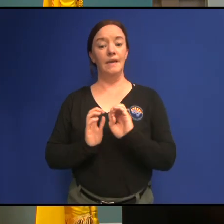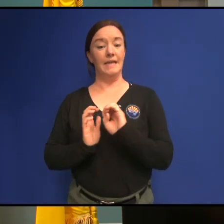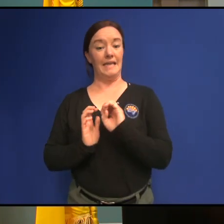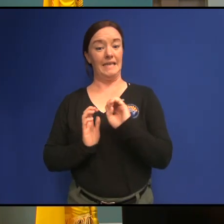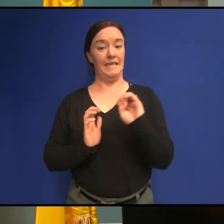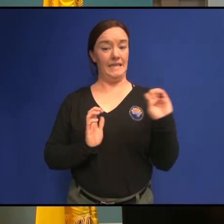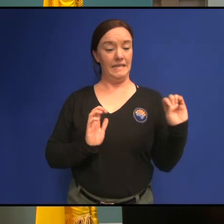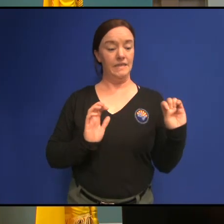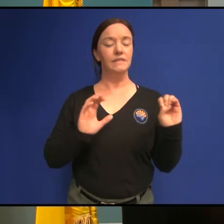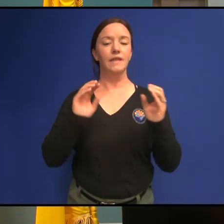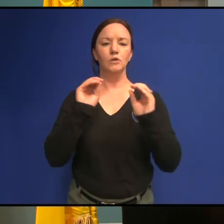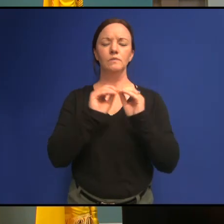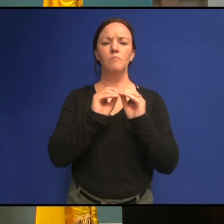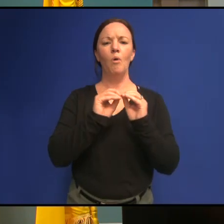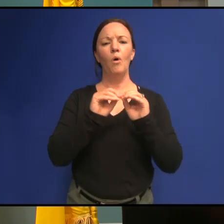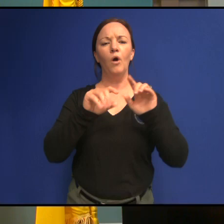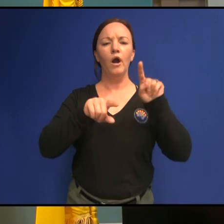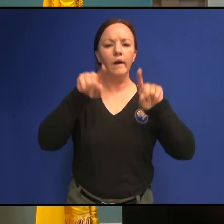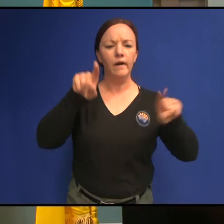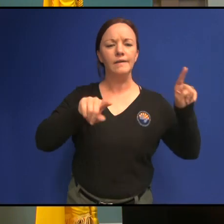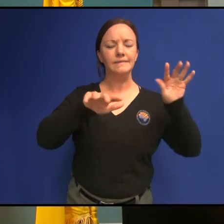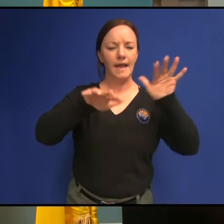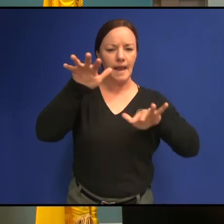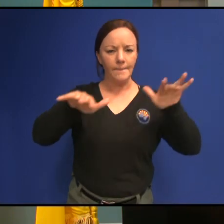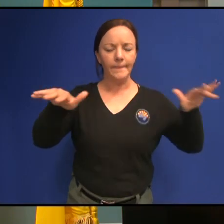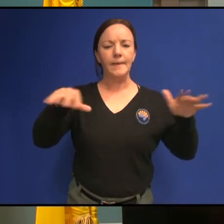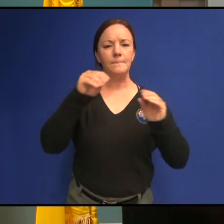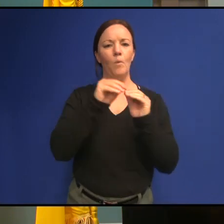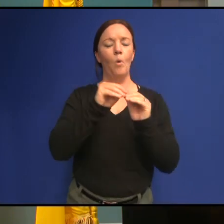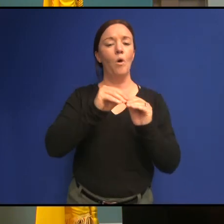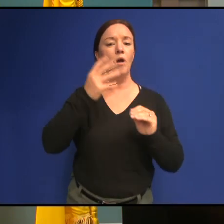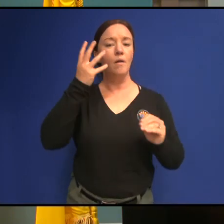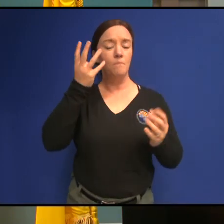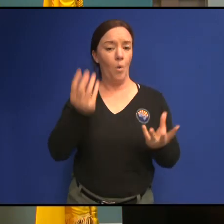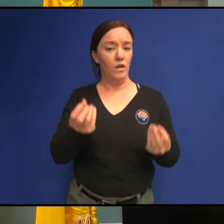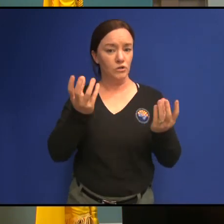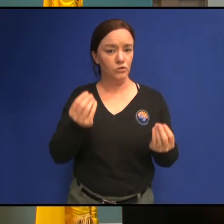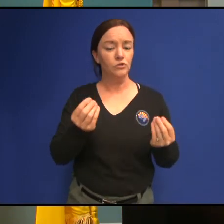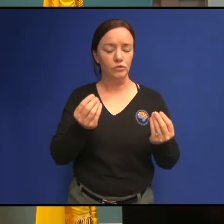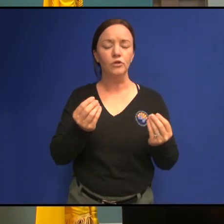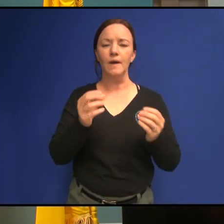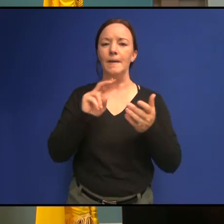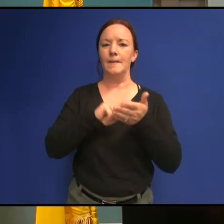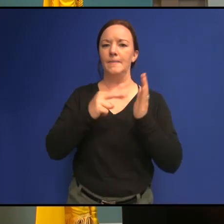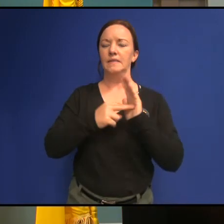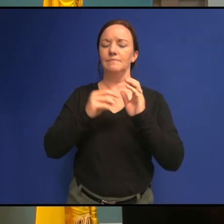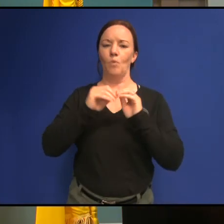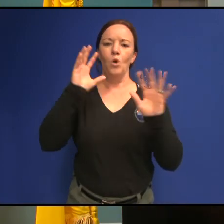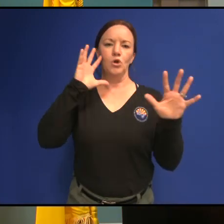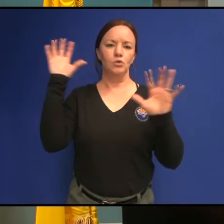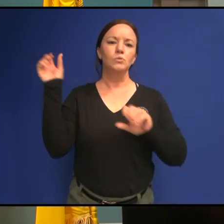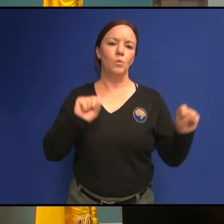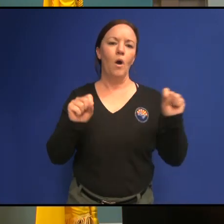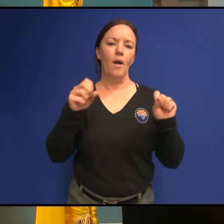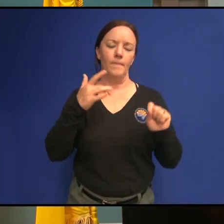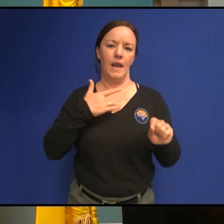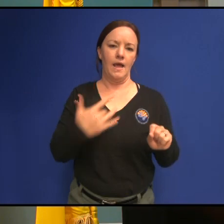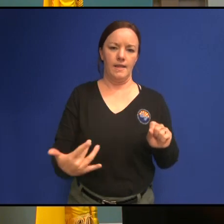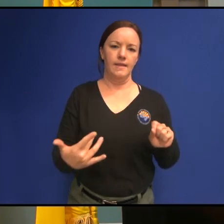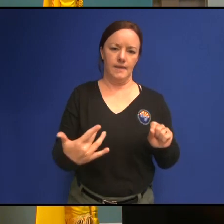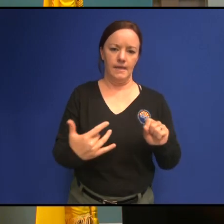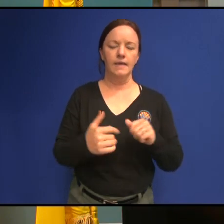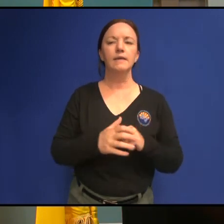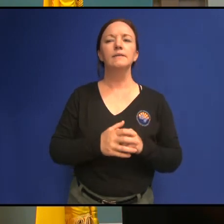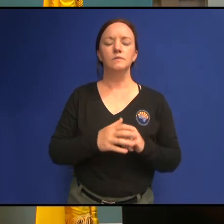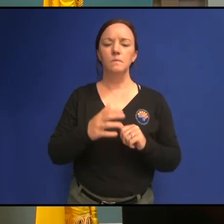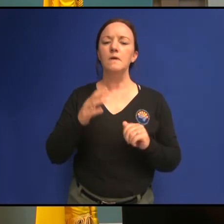deeper moisture. What that means is stronger storms. So we're right on the edge where we would see severe storms here in east and just